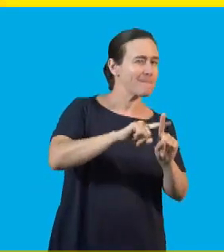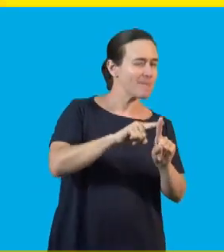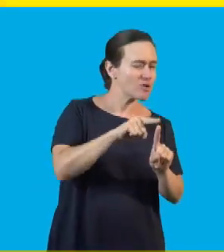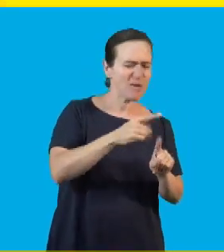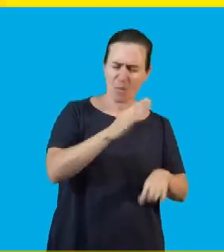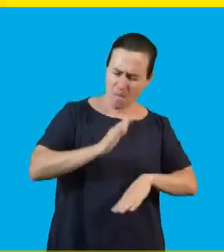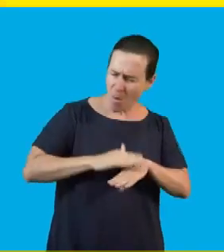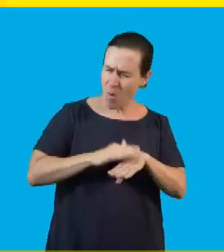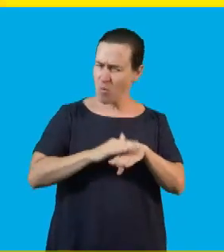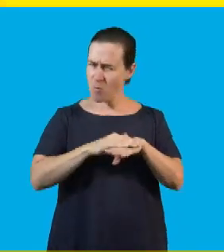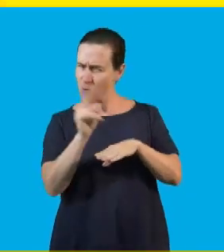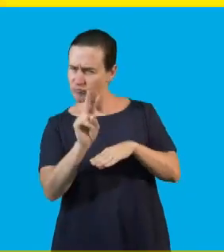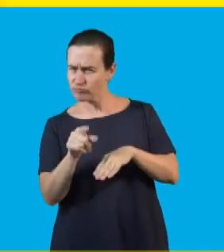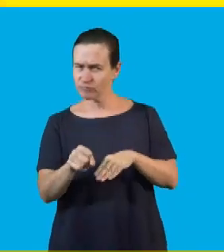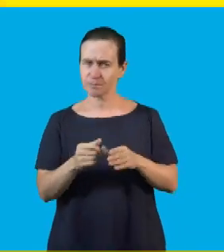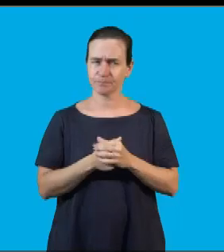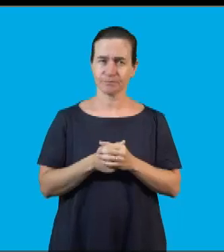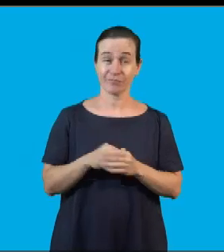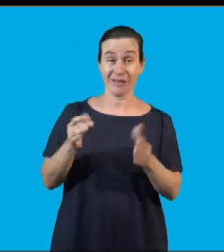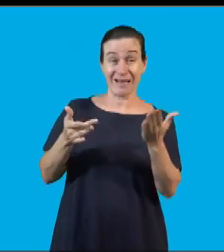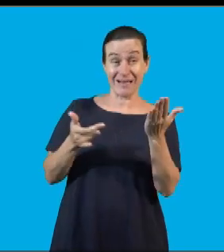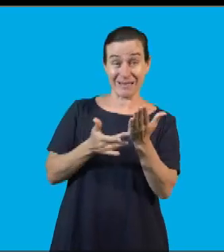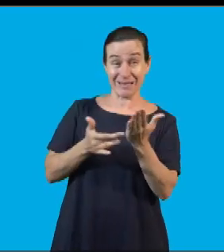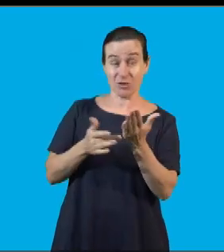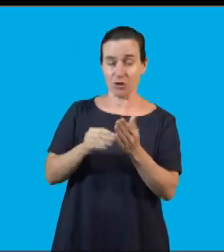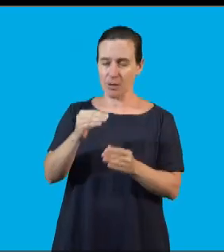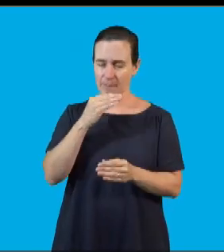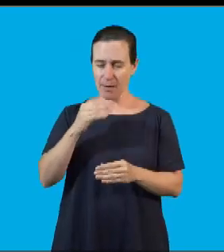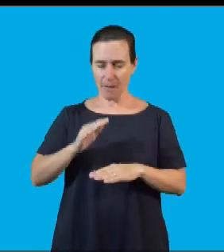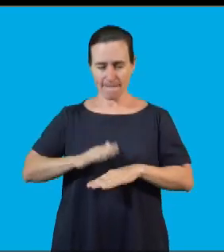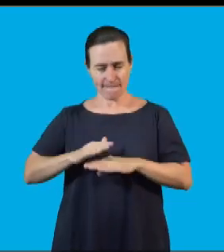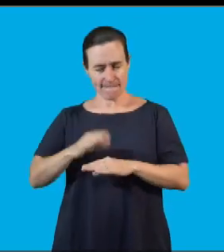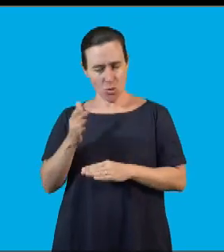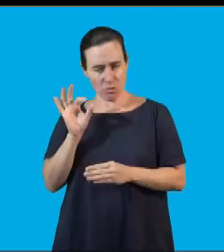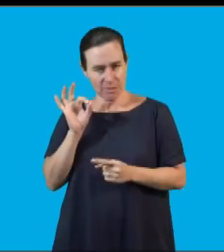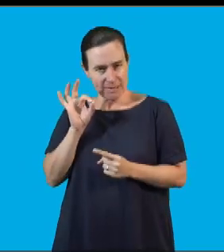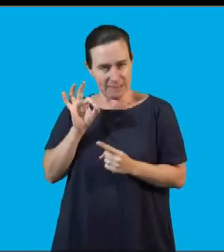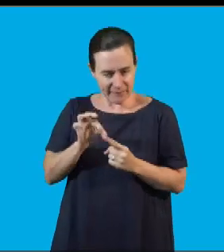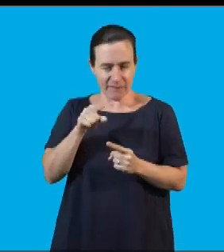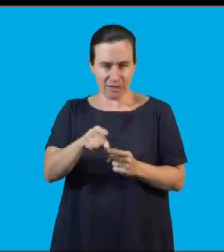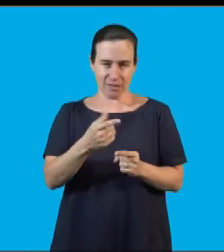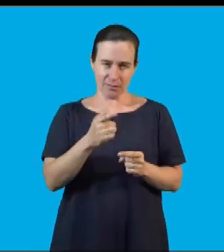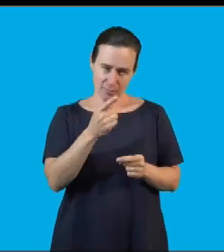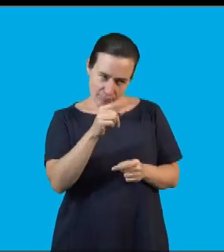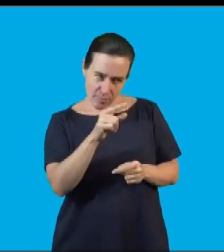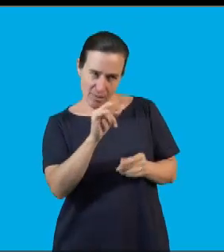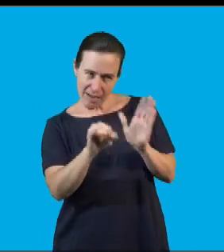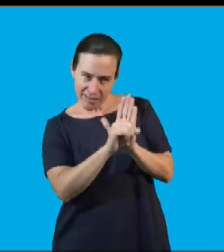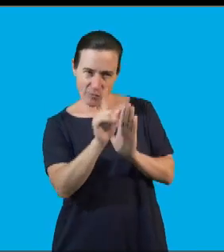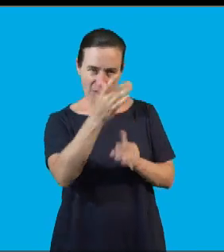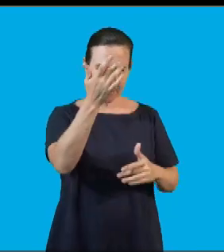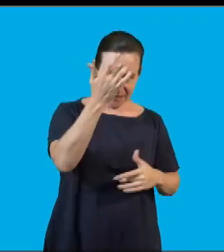direction, but it's not strong enough as an answer. Technology allows for more accurate diagnosis, personalized treatment